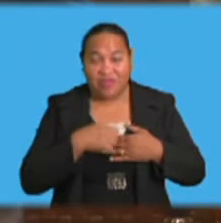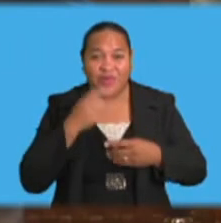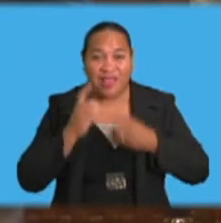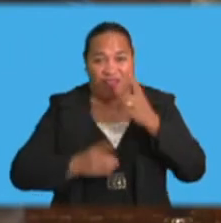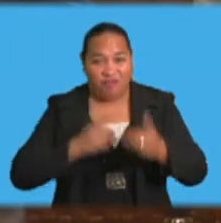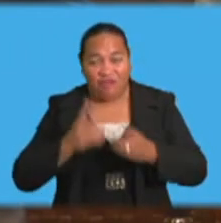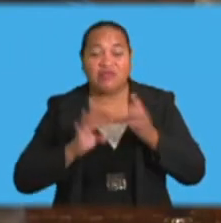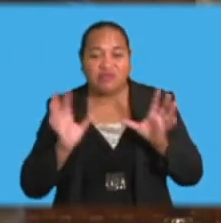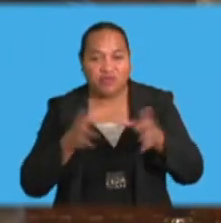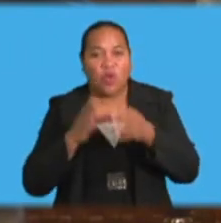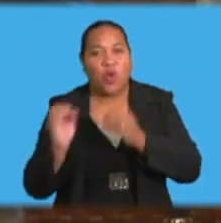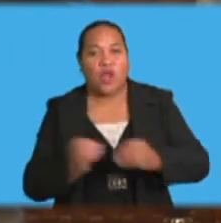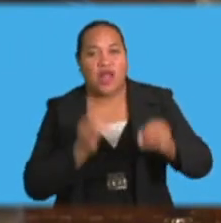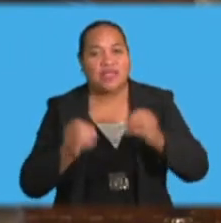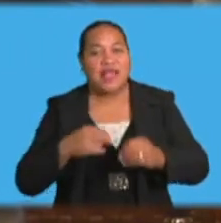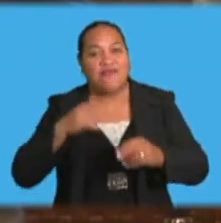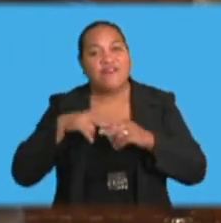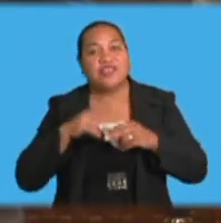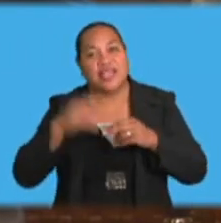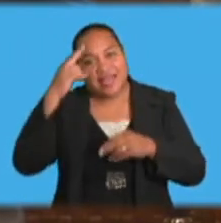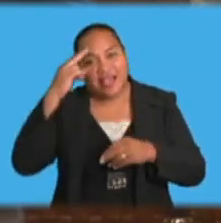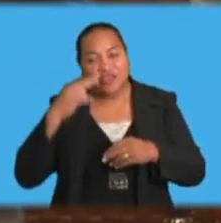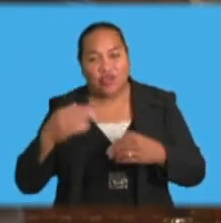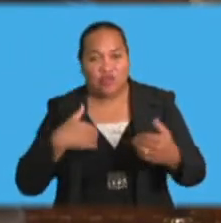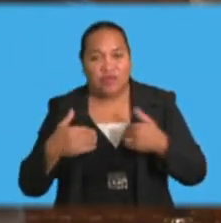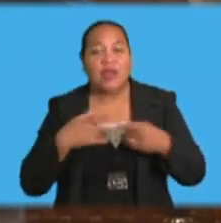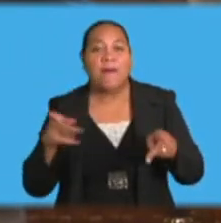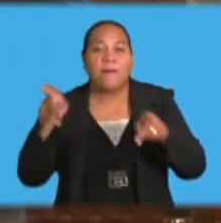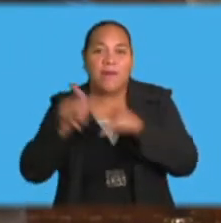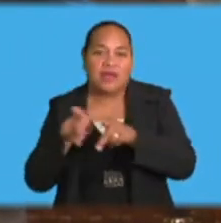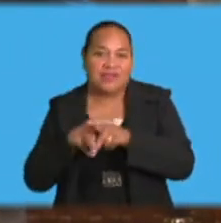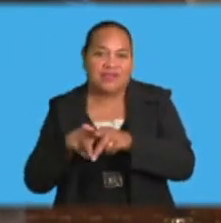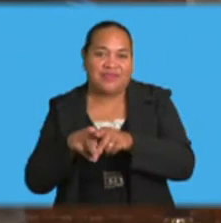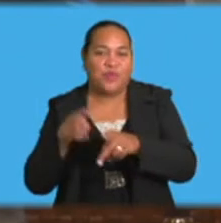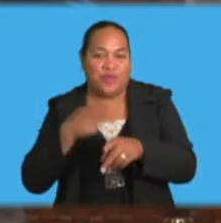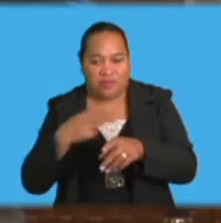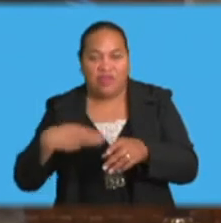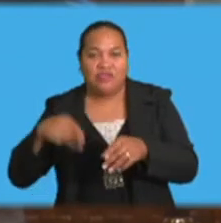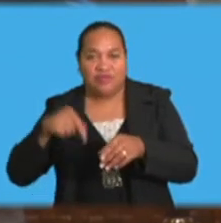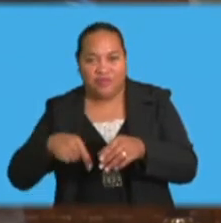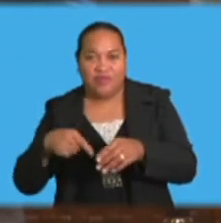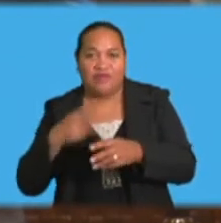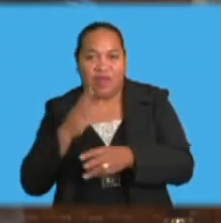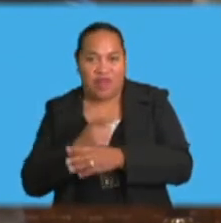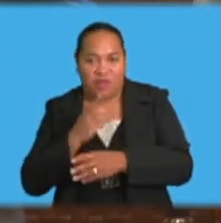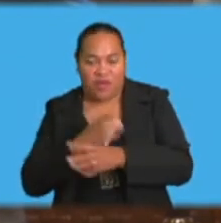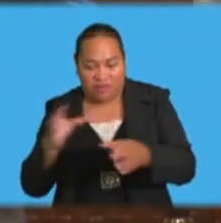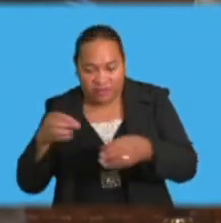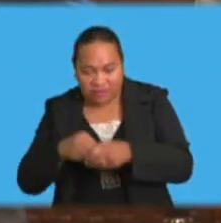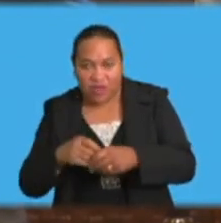was organized by the Fiji National University in partnership with the Ministry and the International Labour Organization. It was conducted in